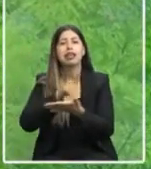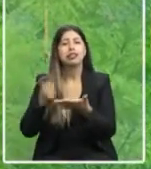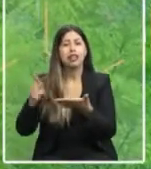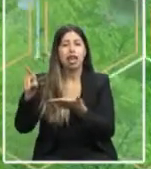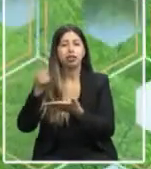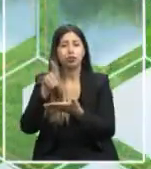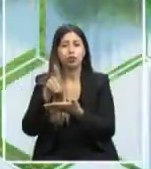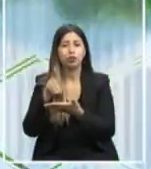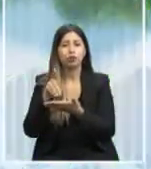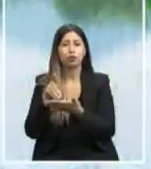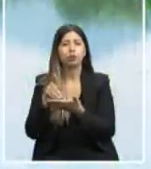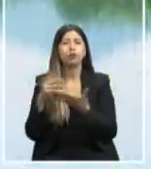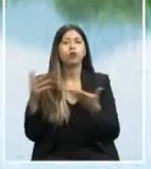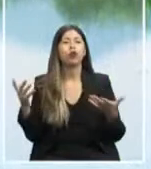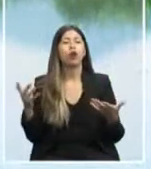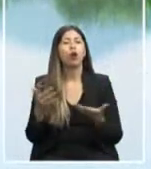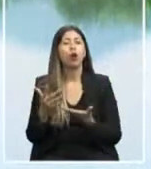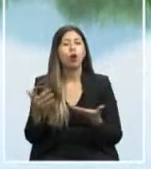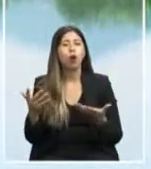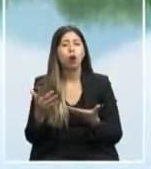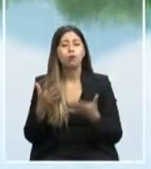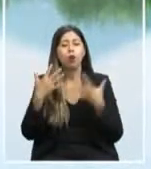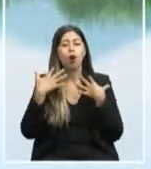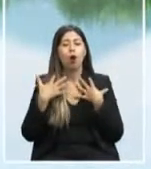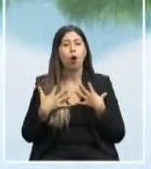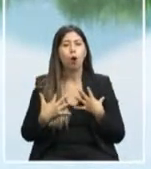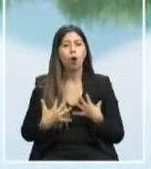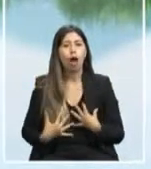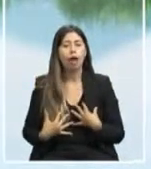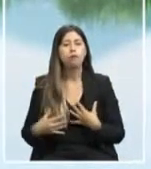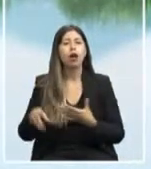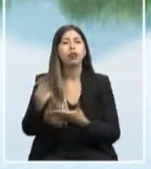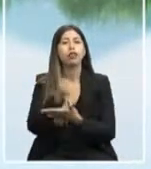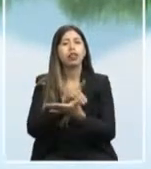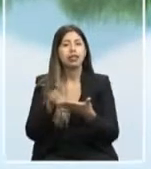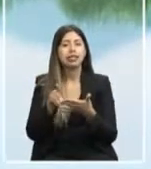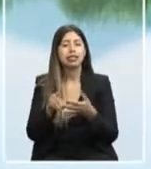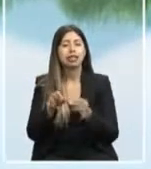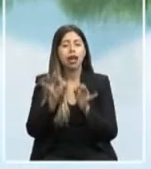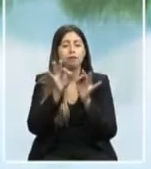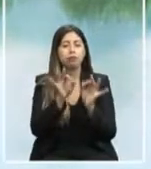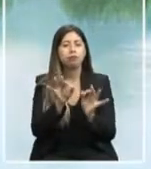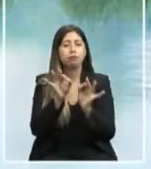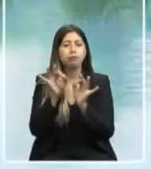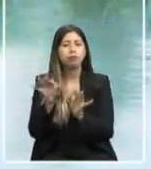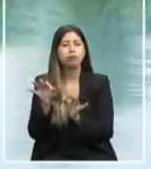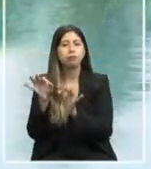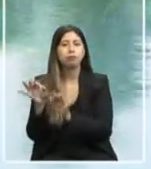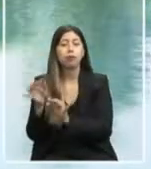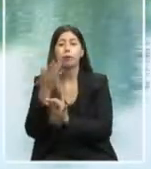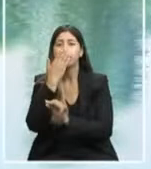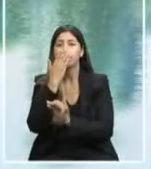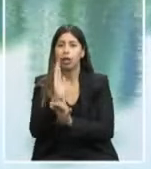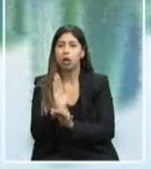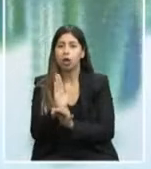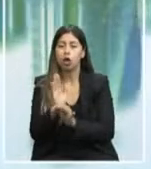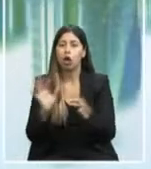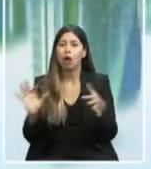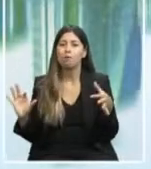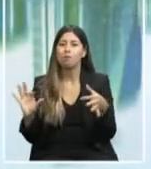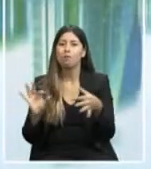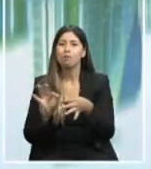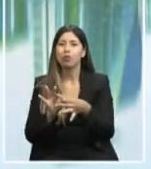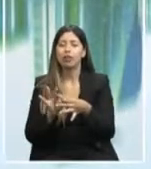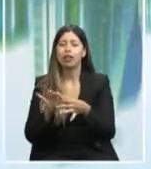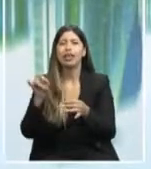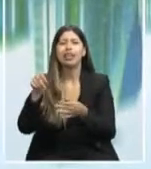to fit better, and what in this design is actually causes us to get sick.